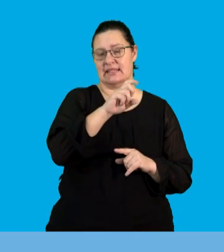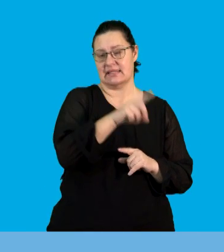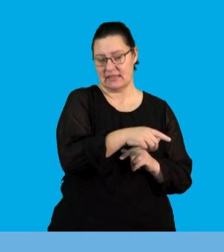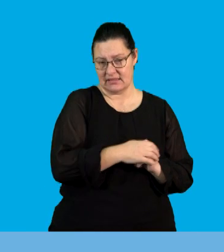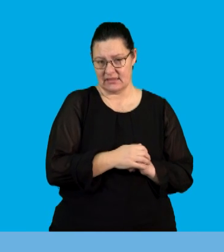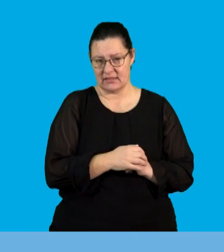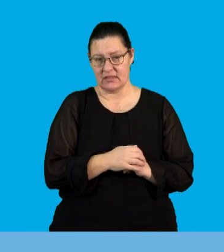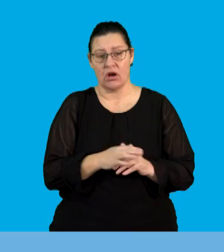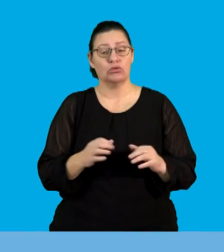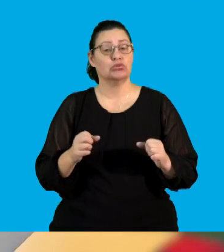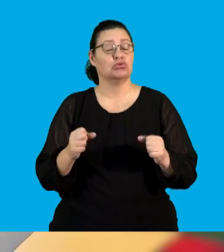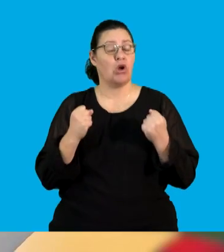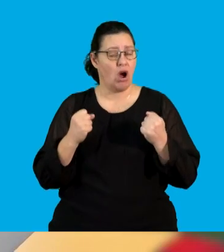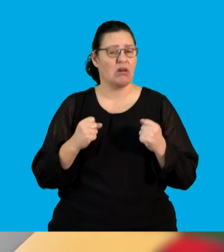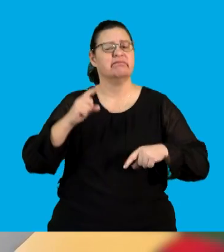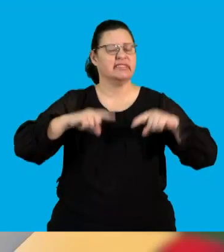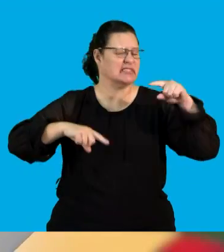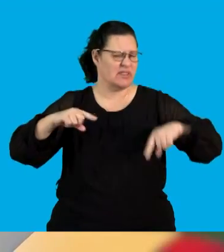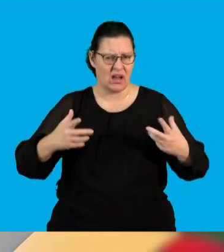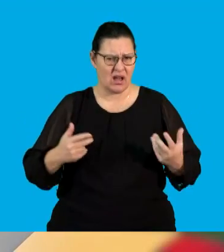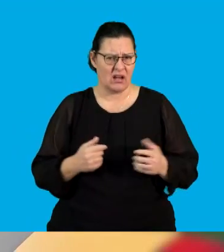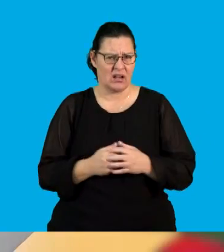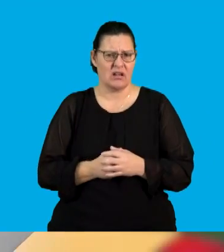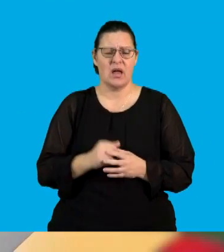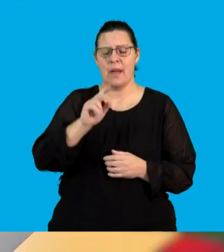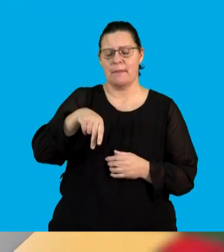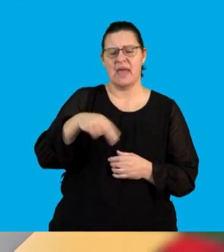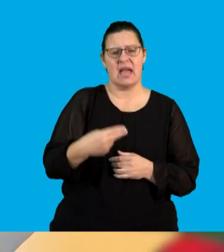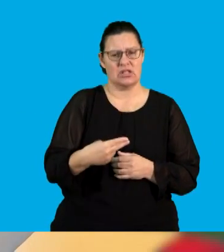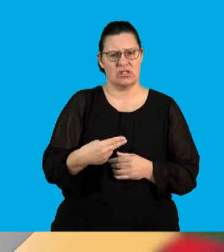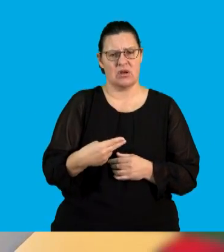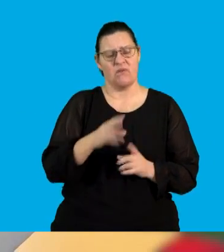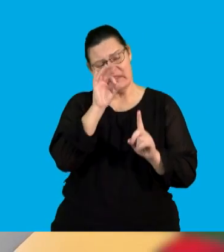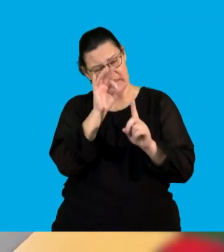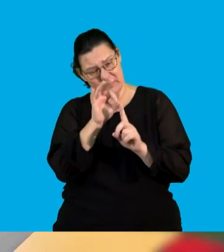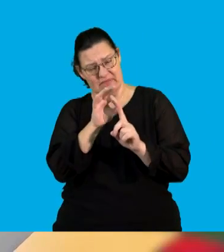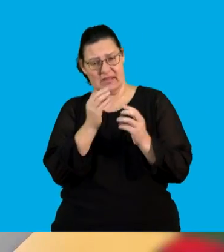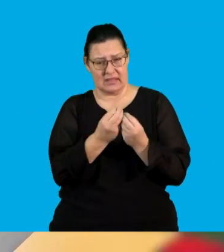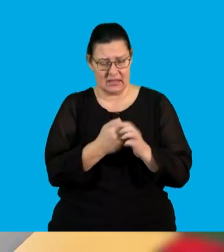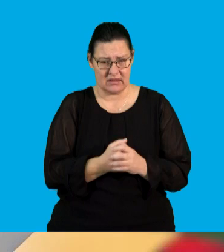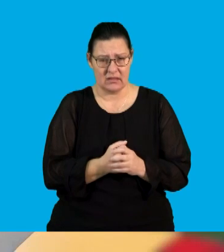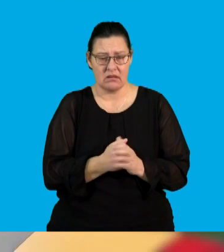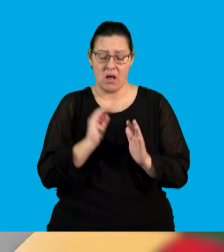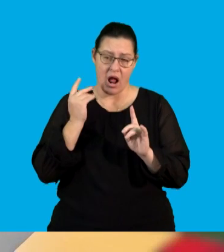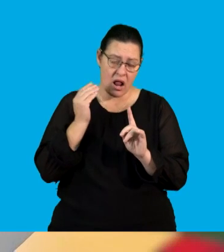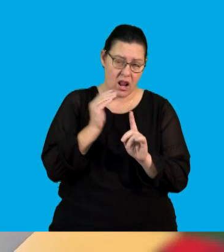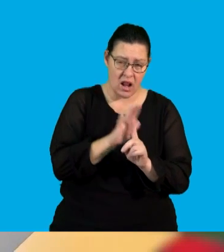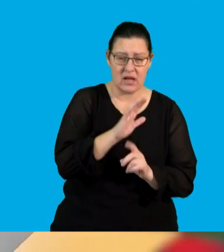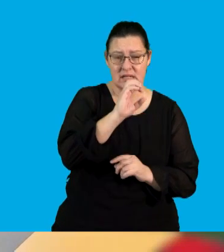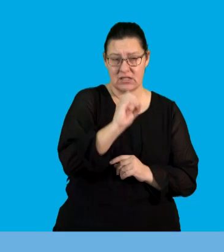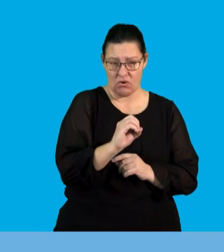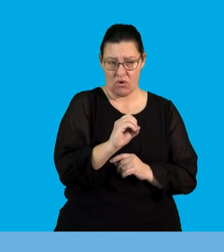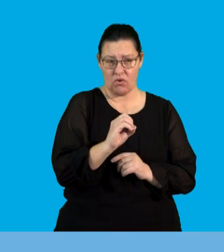acidic substance. Now the strength is going to differ in terms of the pH value of that particular substance. The closer it goes